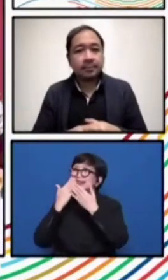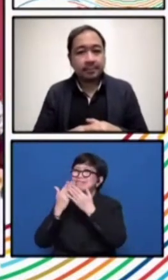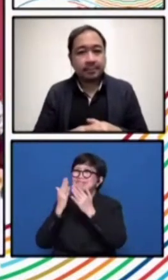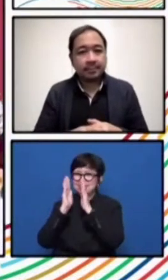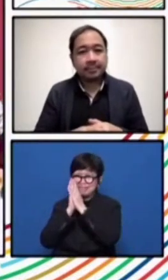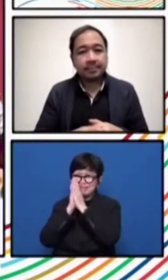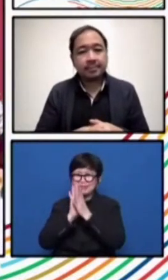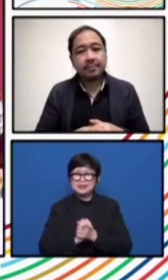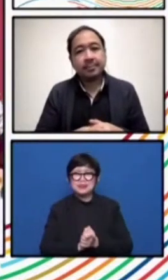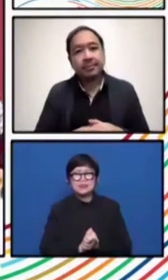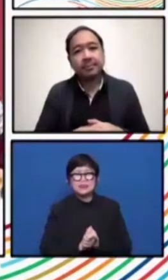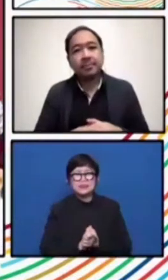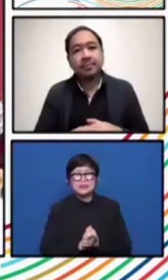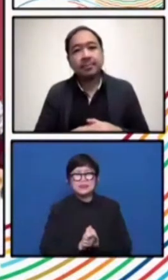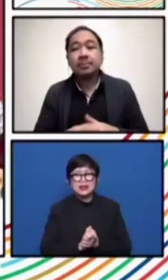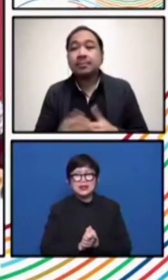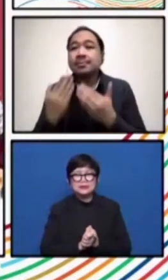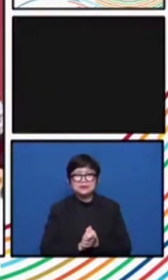but for that clear example from